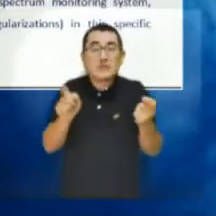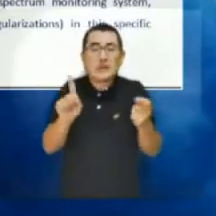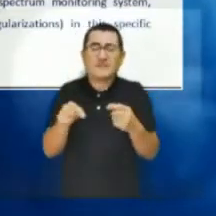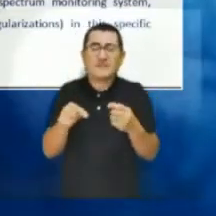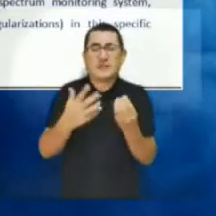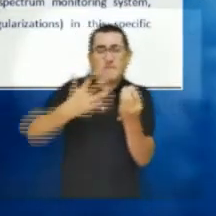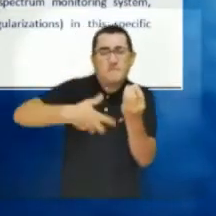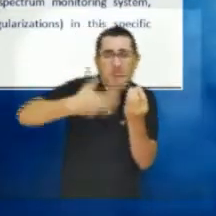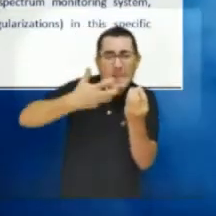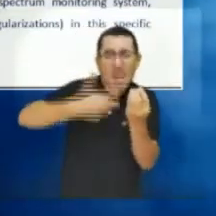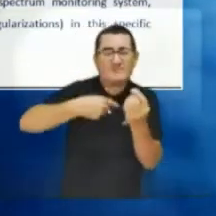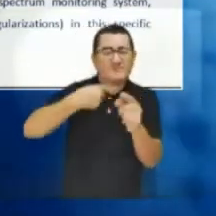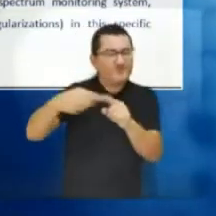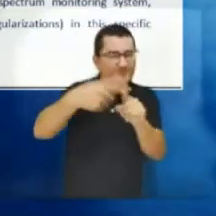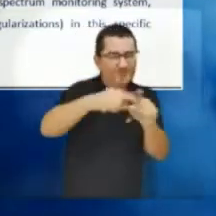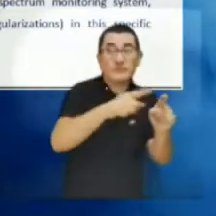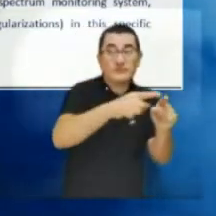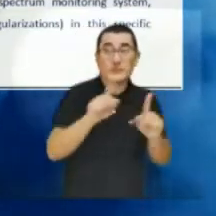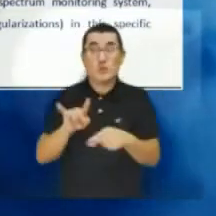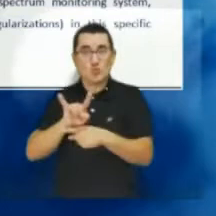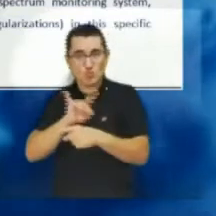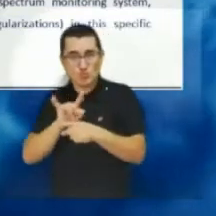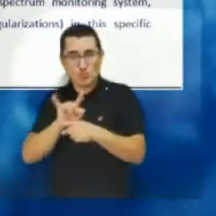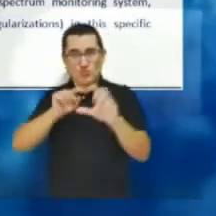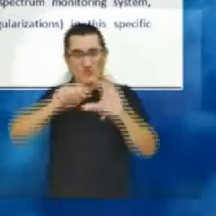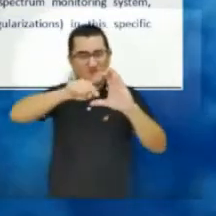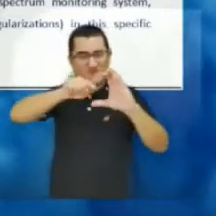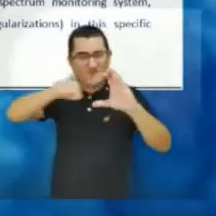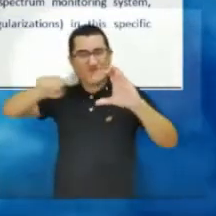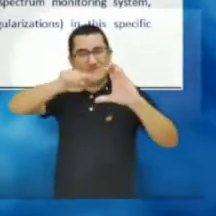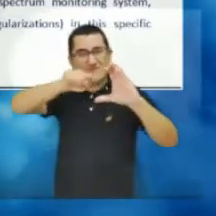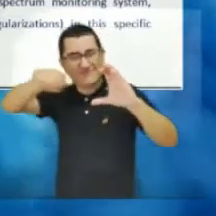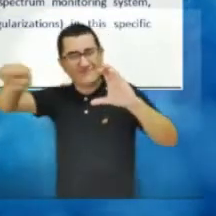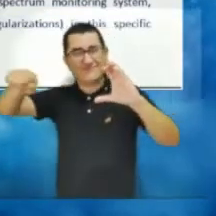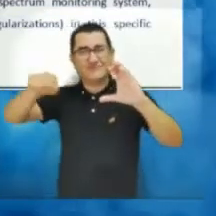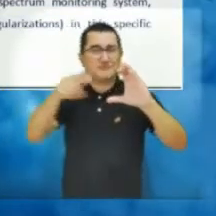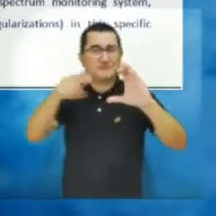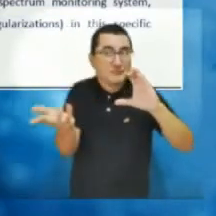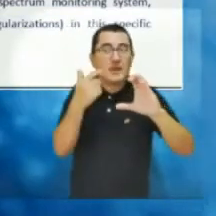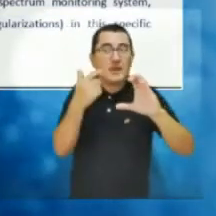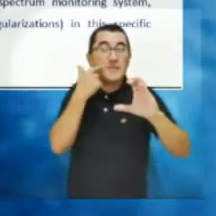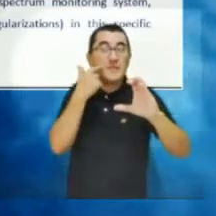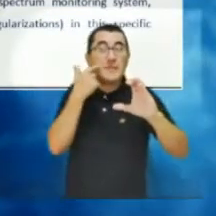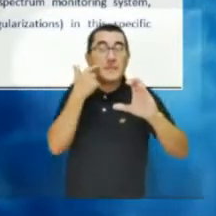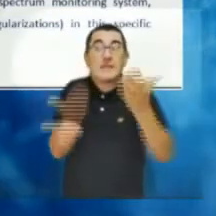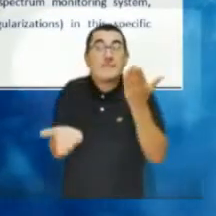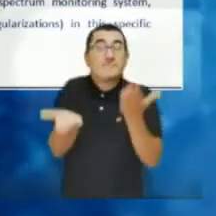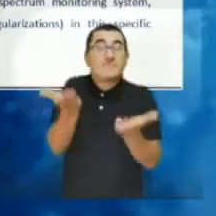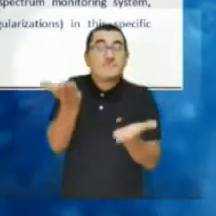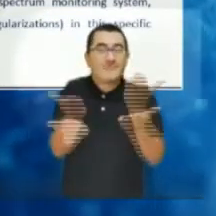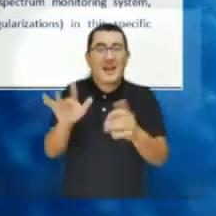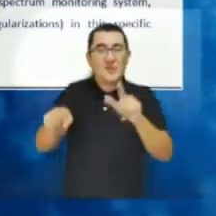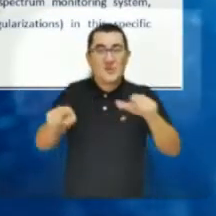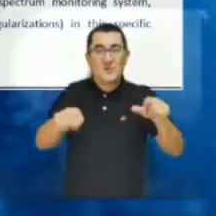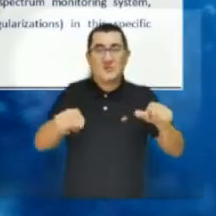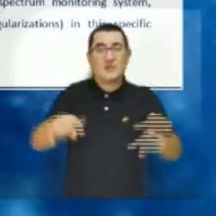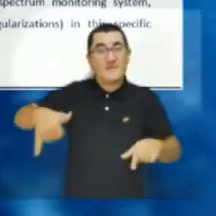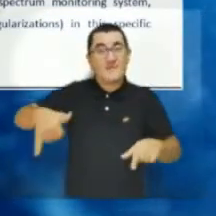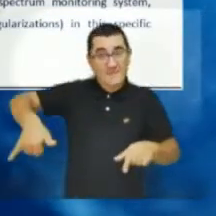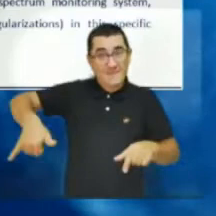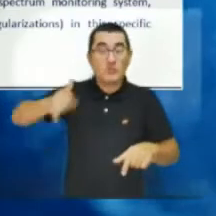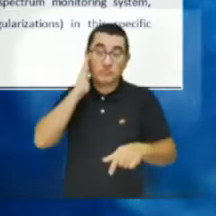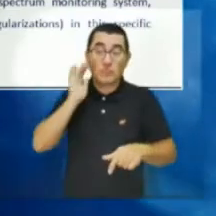have both fixed, transportable, mobile, measuring and localization equipment. We have also a